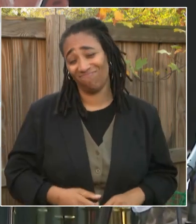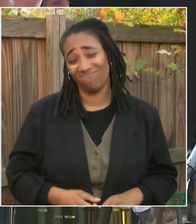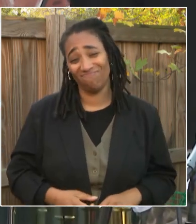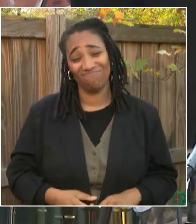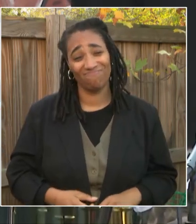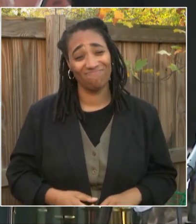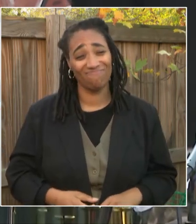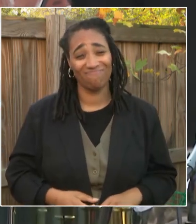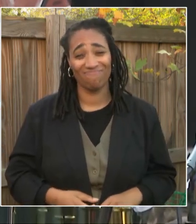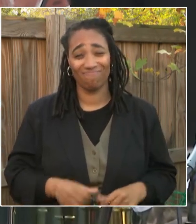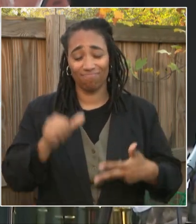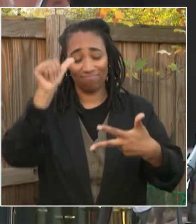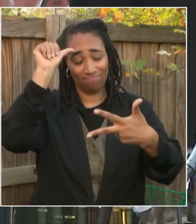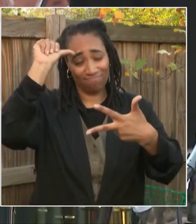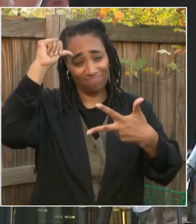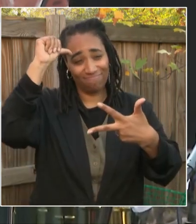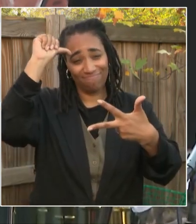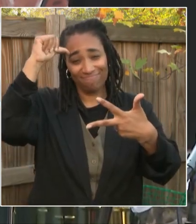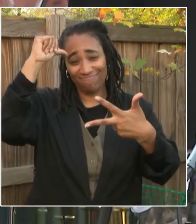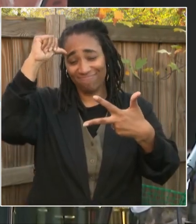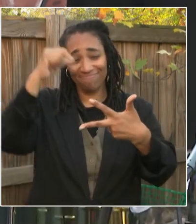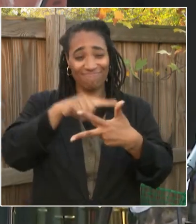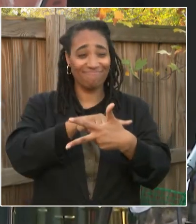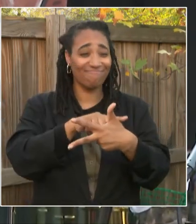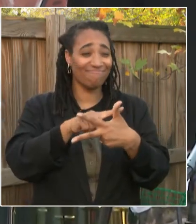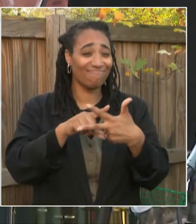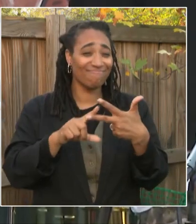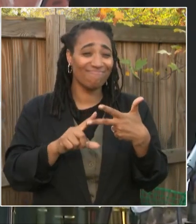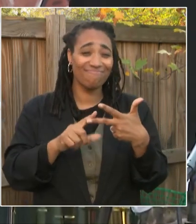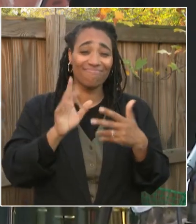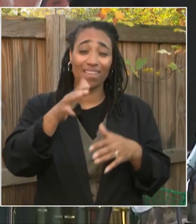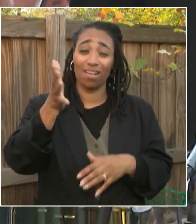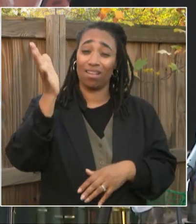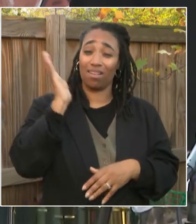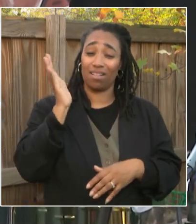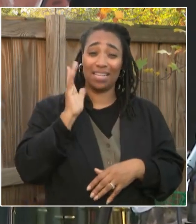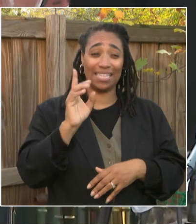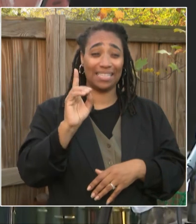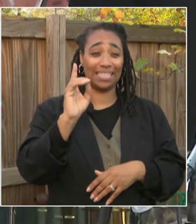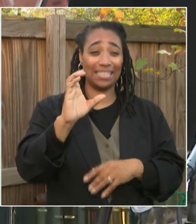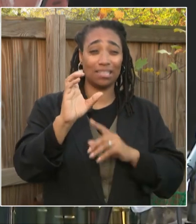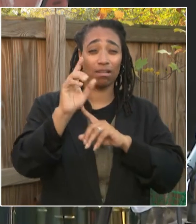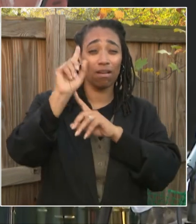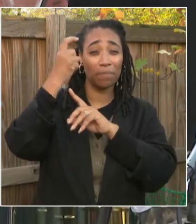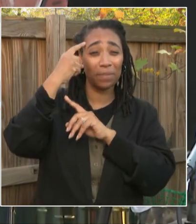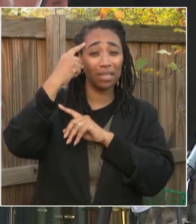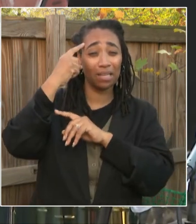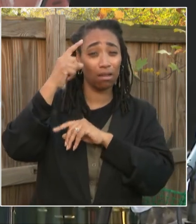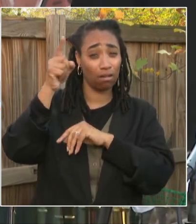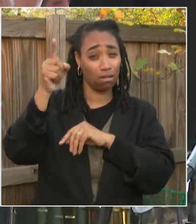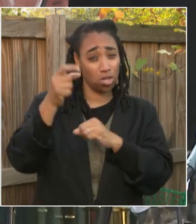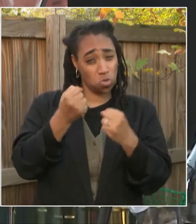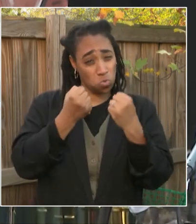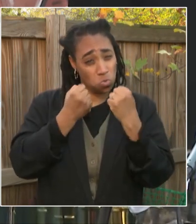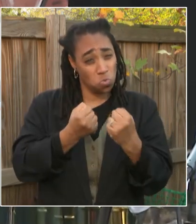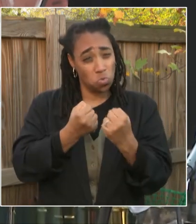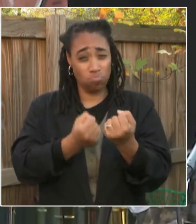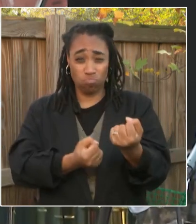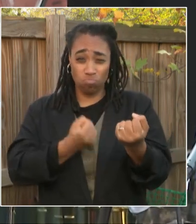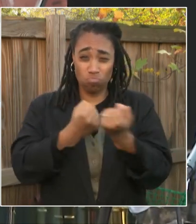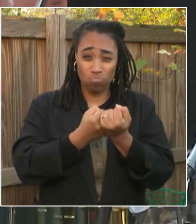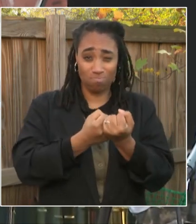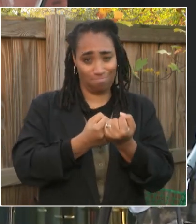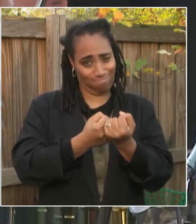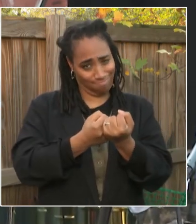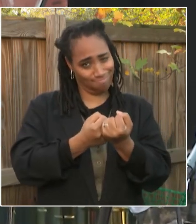Mayor, the D.C. government was complicit in the rise of go-go music. What do I mean by that? Back in the day, we had